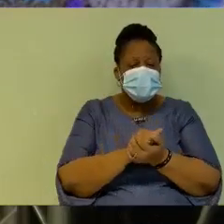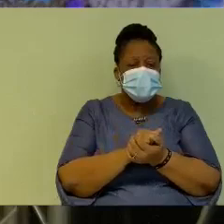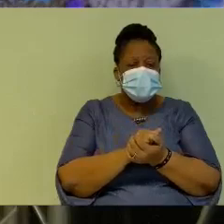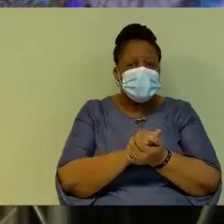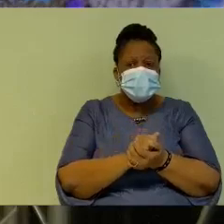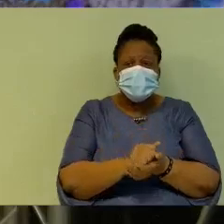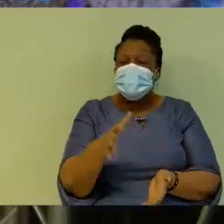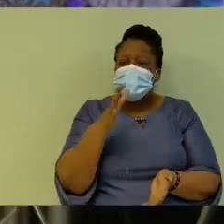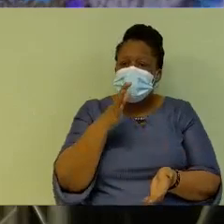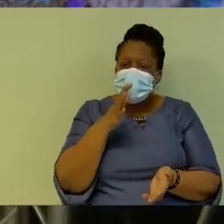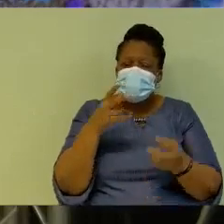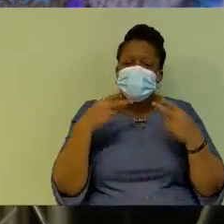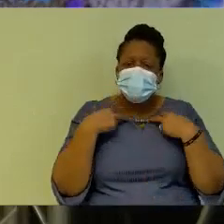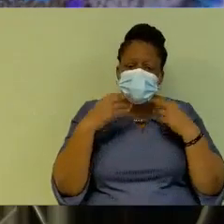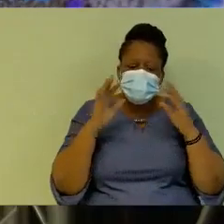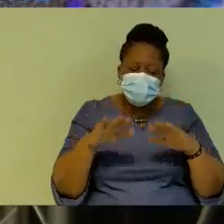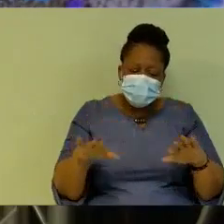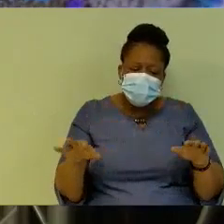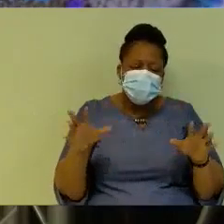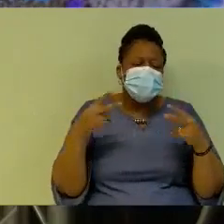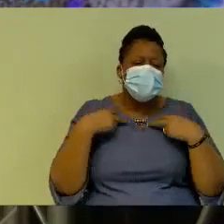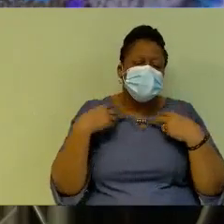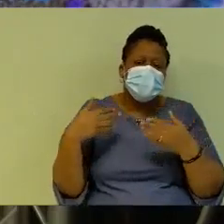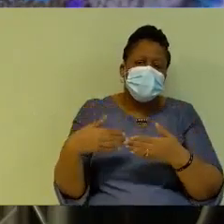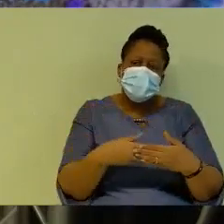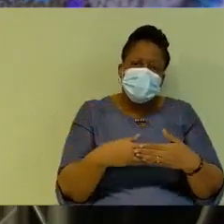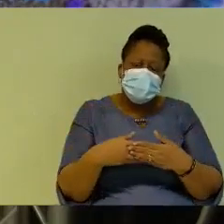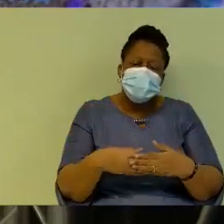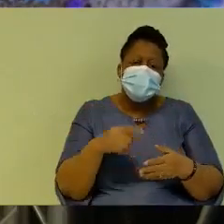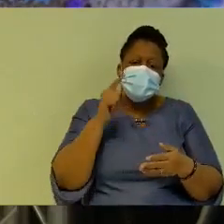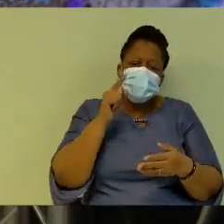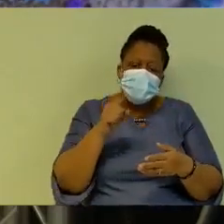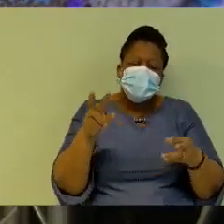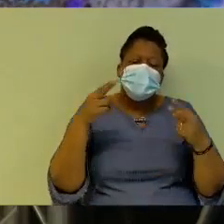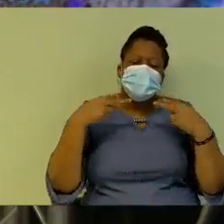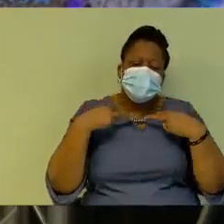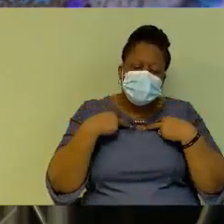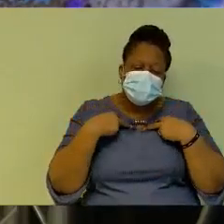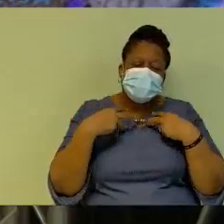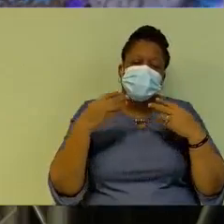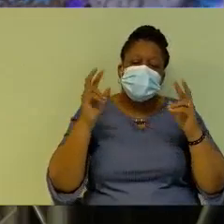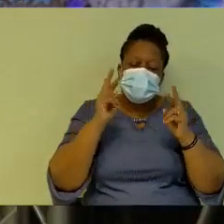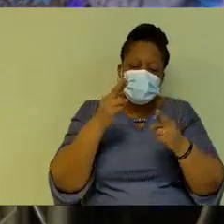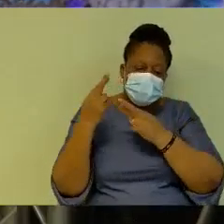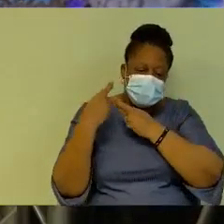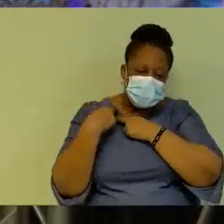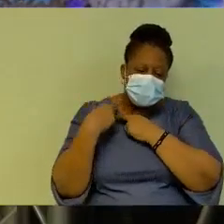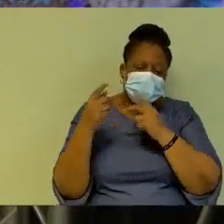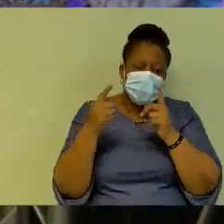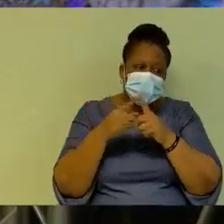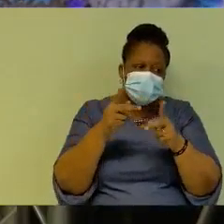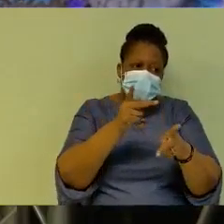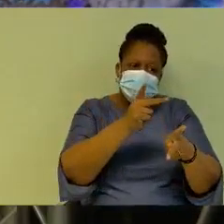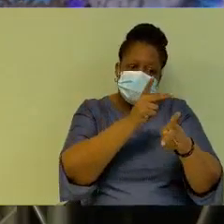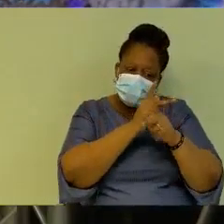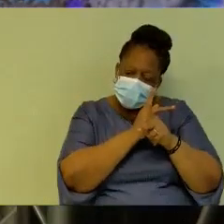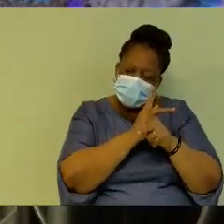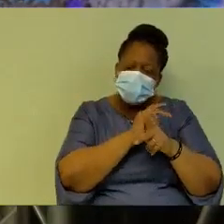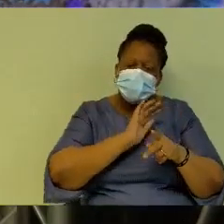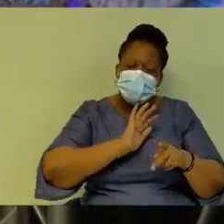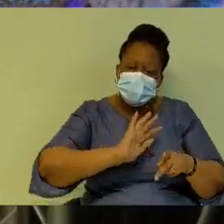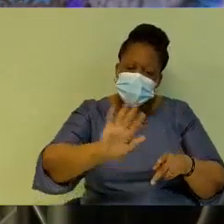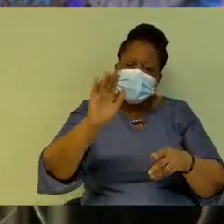of children, particularly babies, you have a responsibility to protect your baby, your child from this